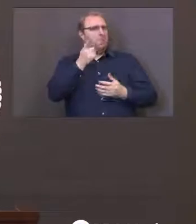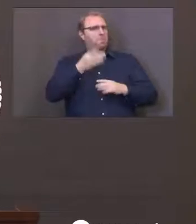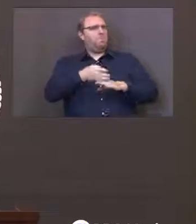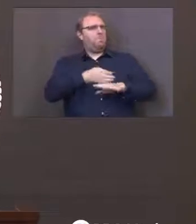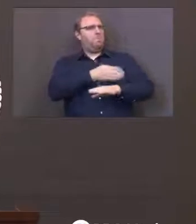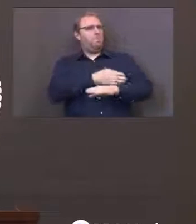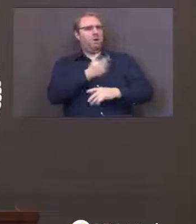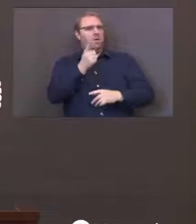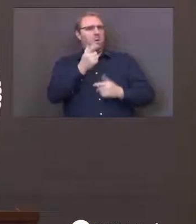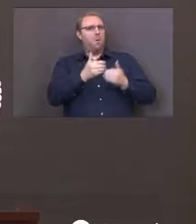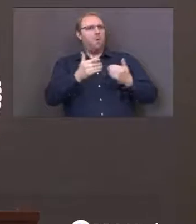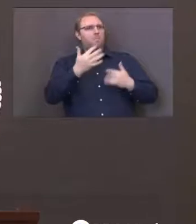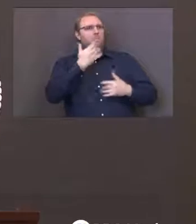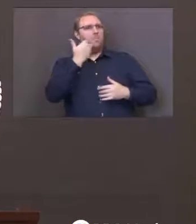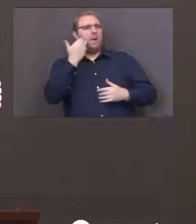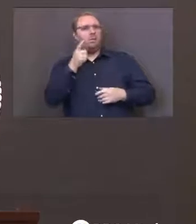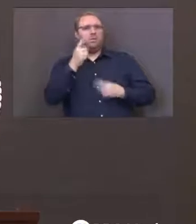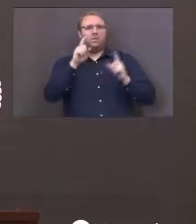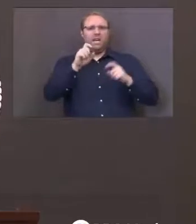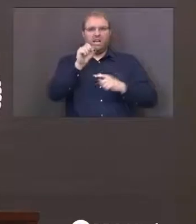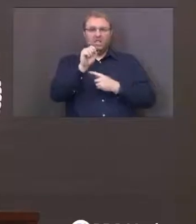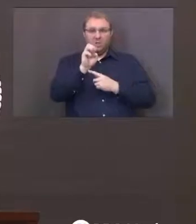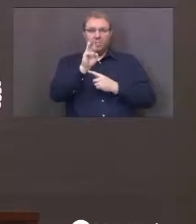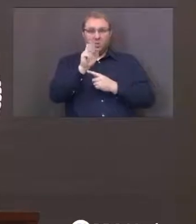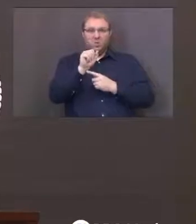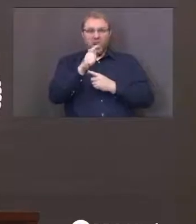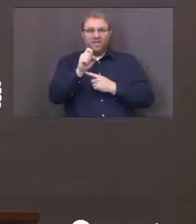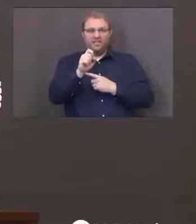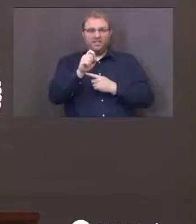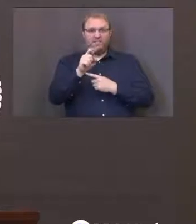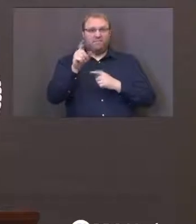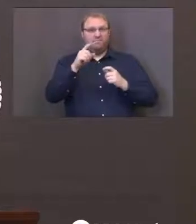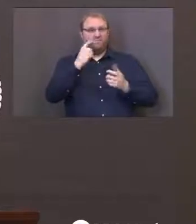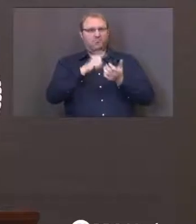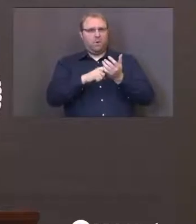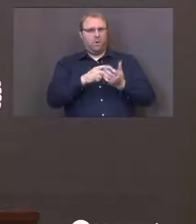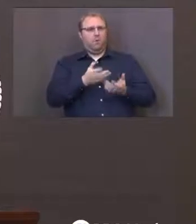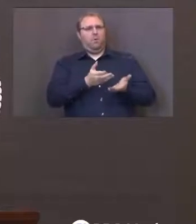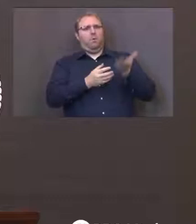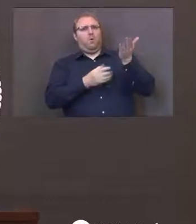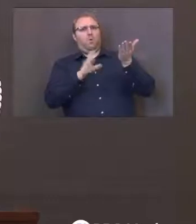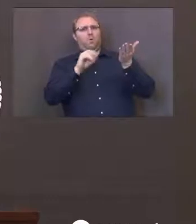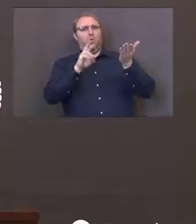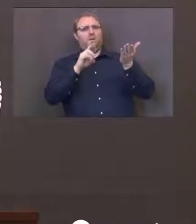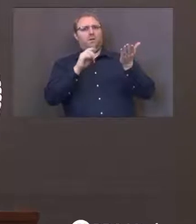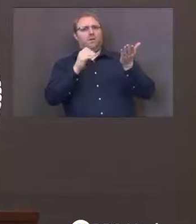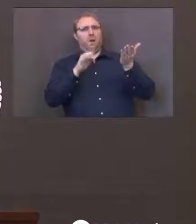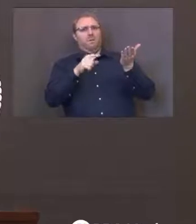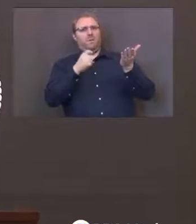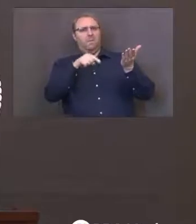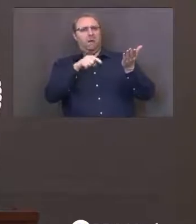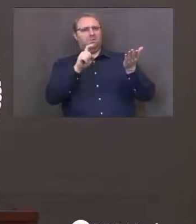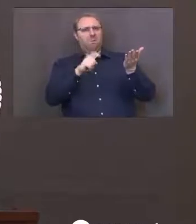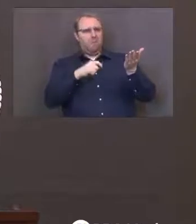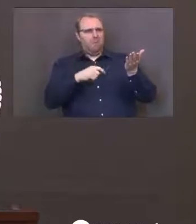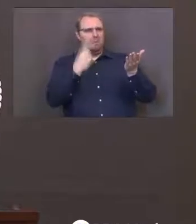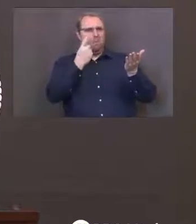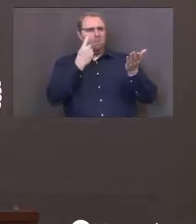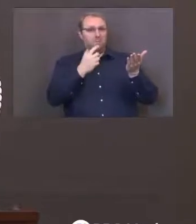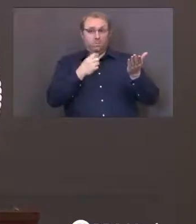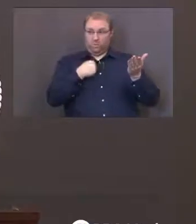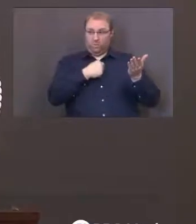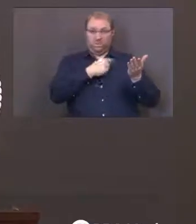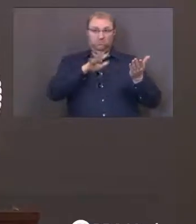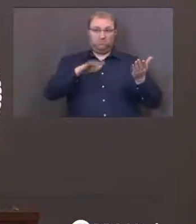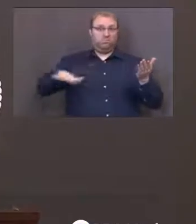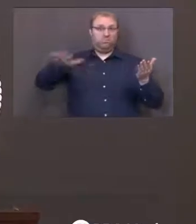by testing sewage and seeing that there was an elevated level of COVID-19. Is that something that can be used more